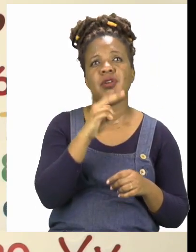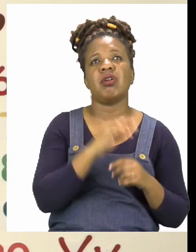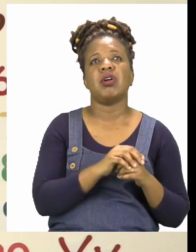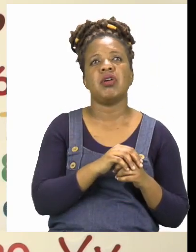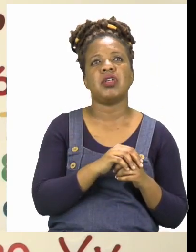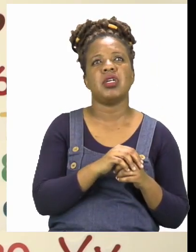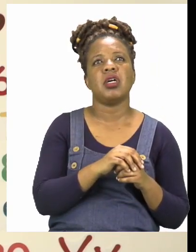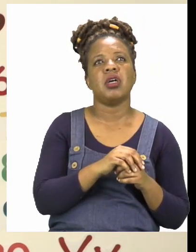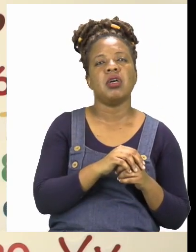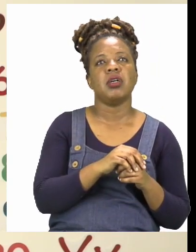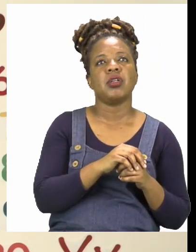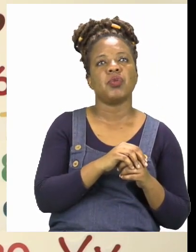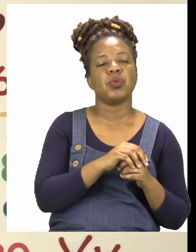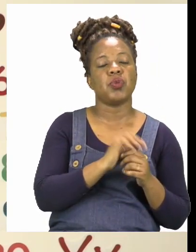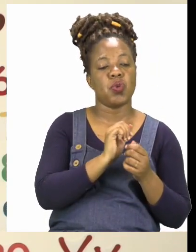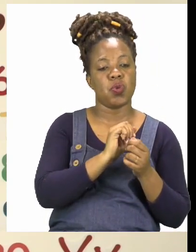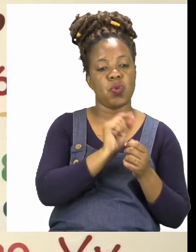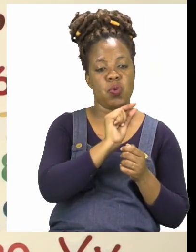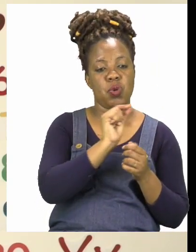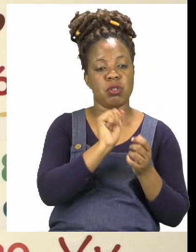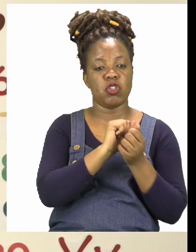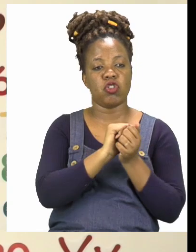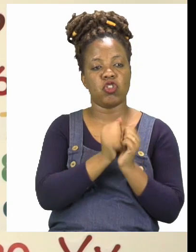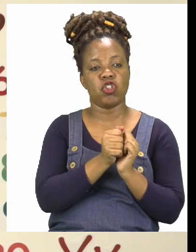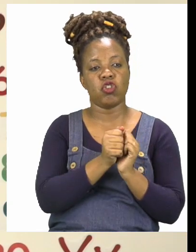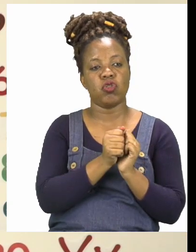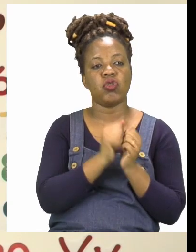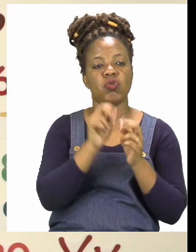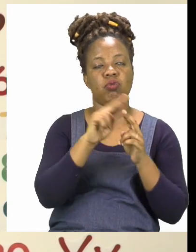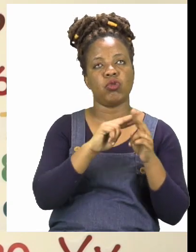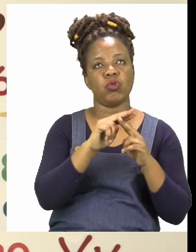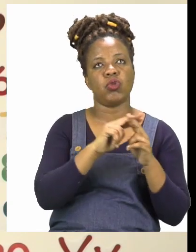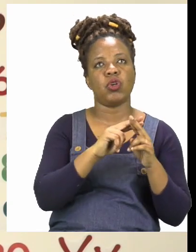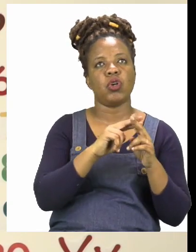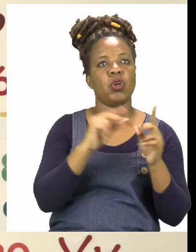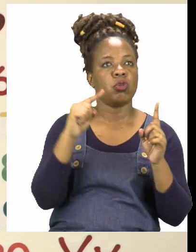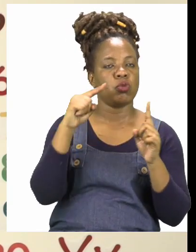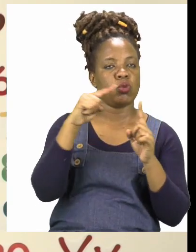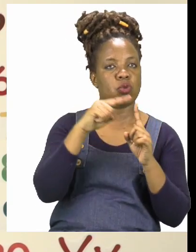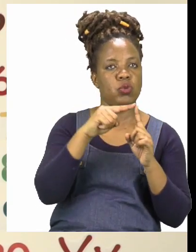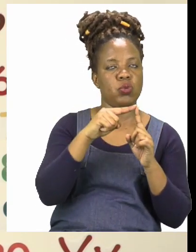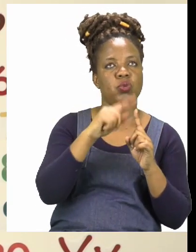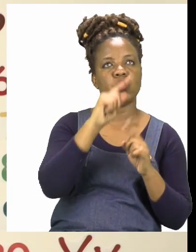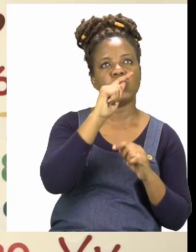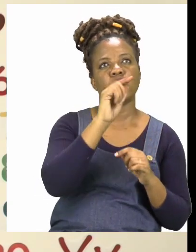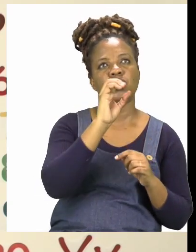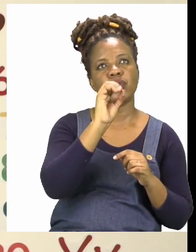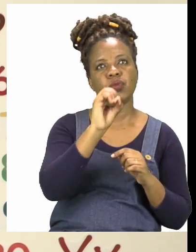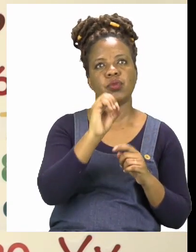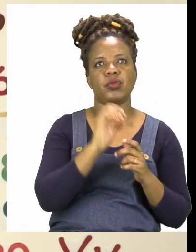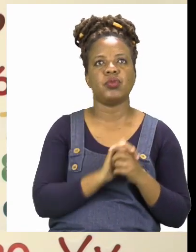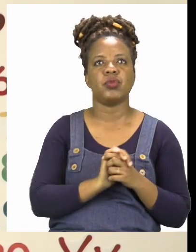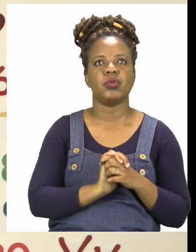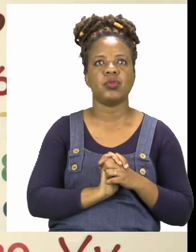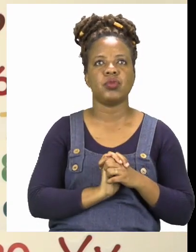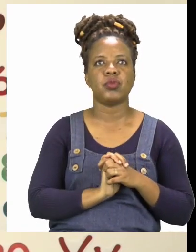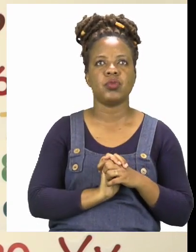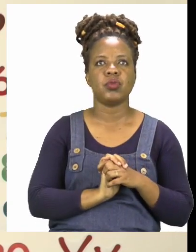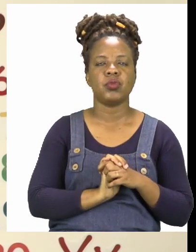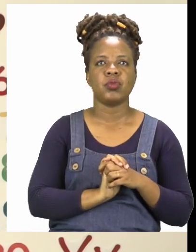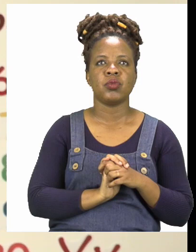We are still counting in 5s. So we continue. After 30, we have